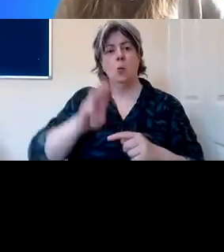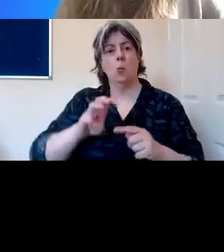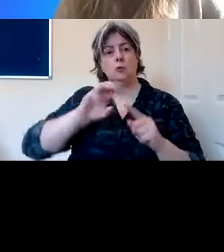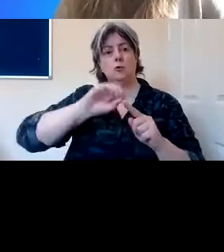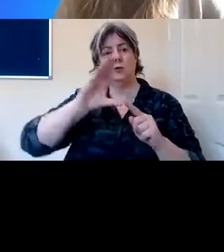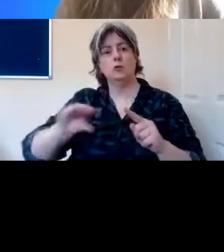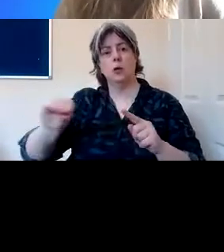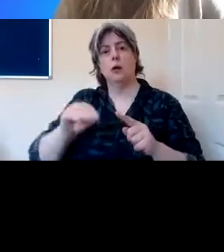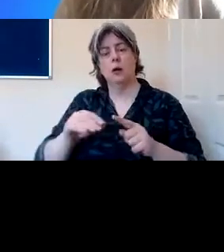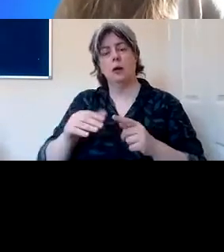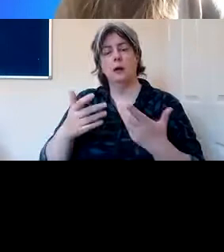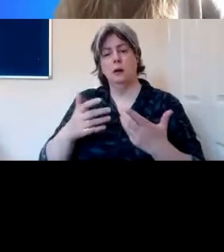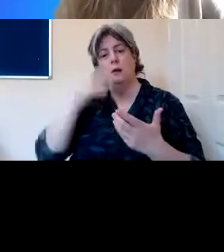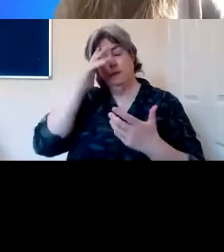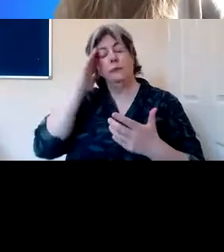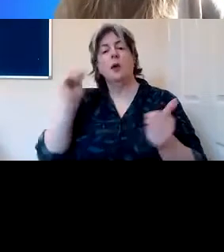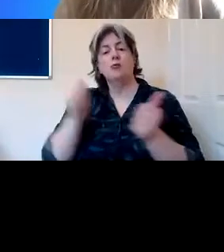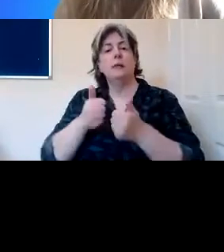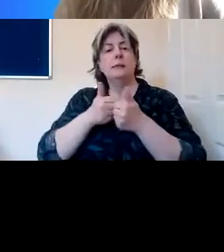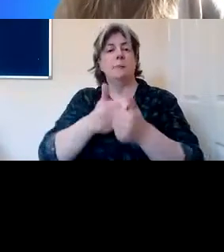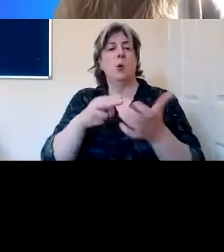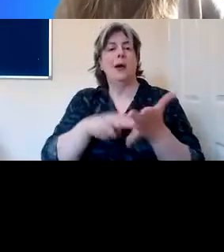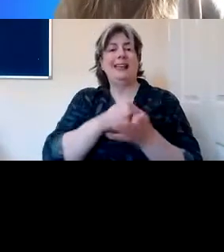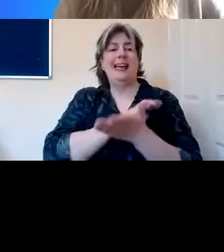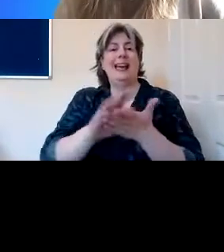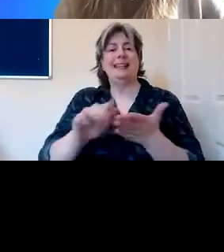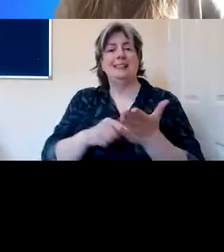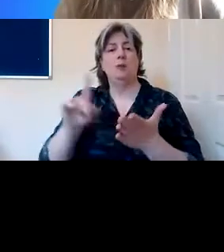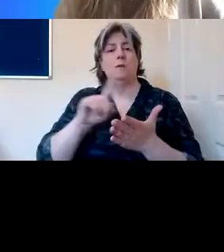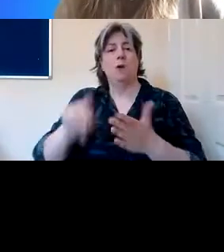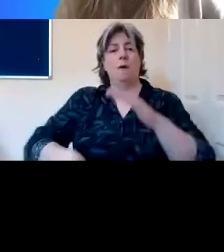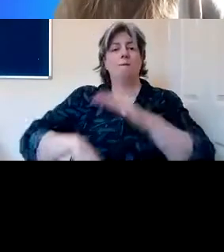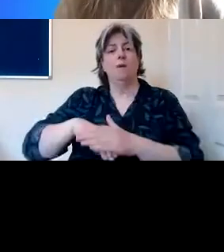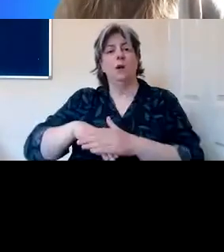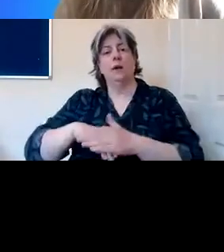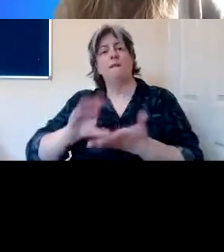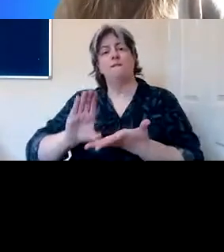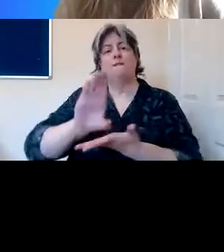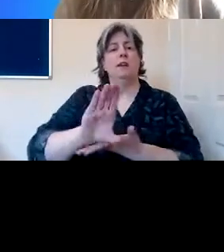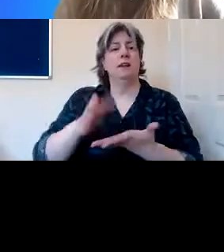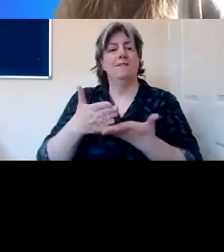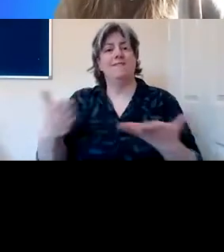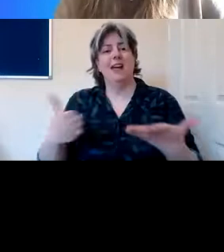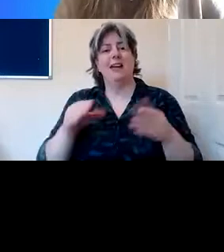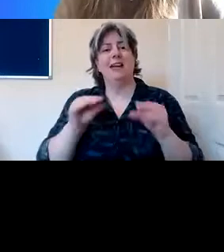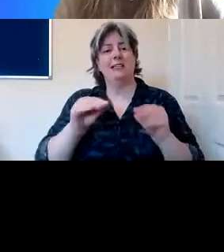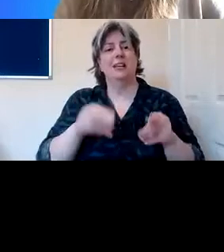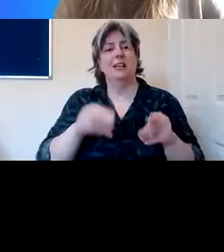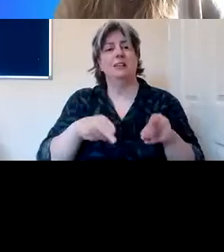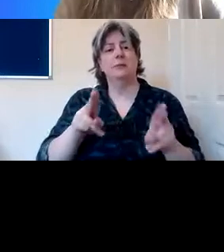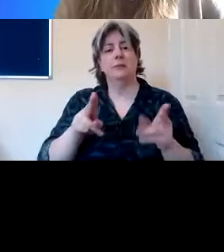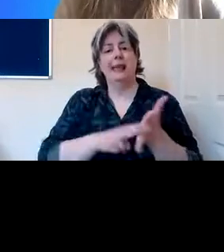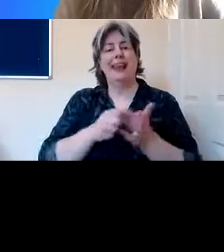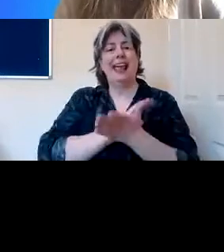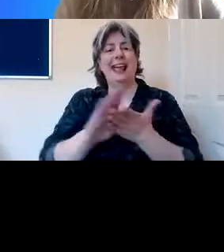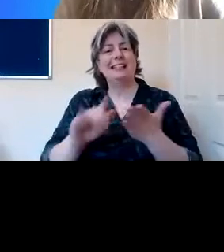from the NAHT for a fully and fairly funded education system in Wales. The NAHT argue that education in Wales